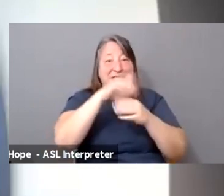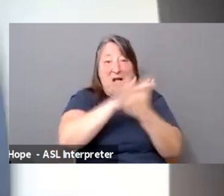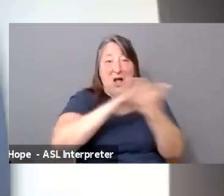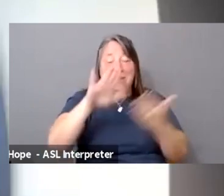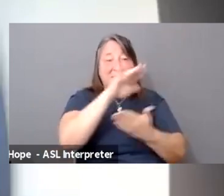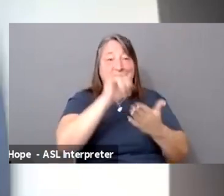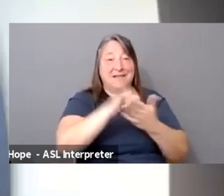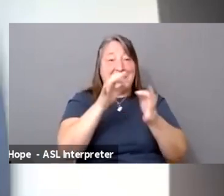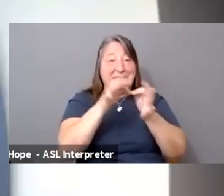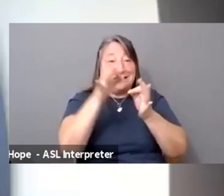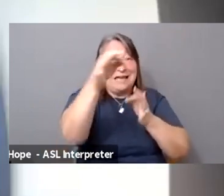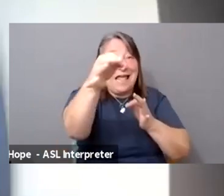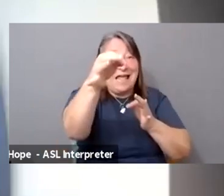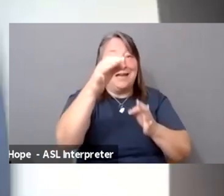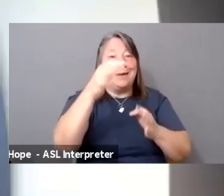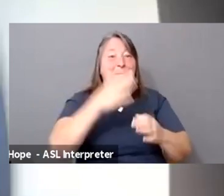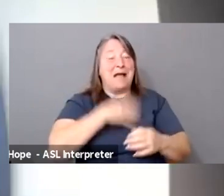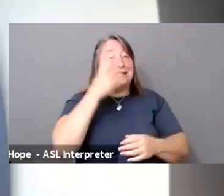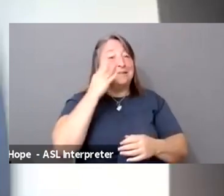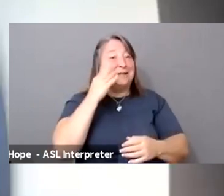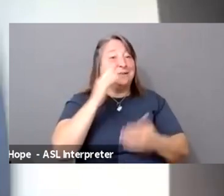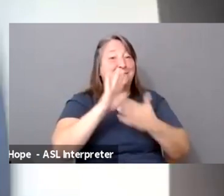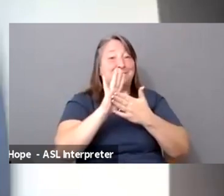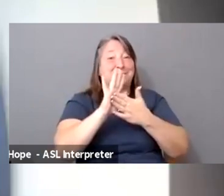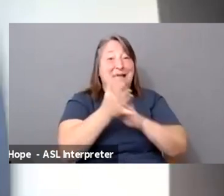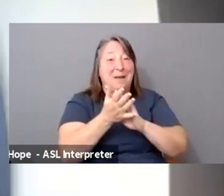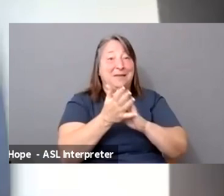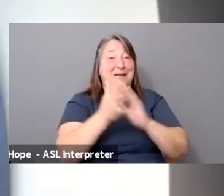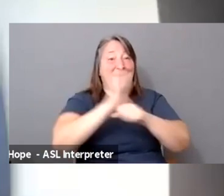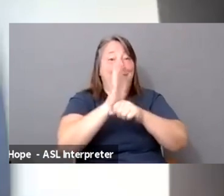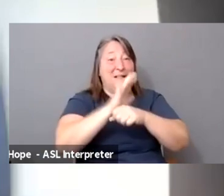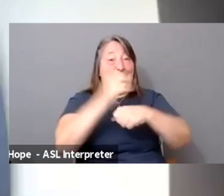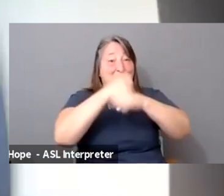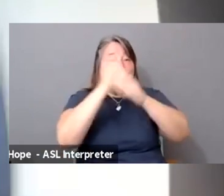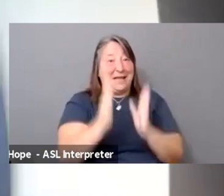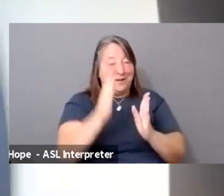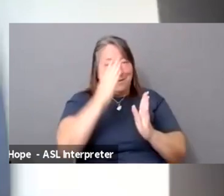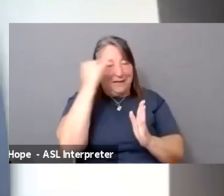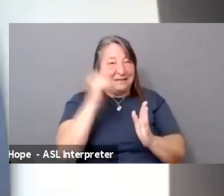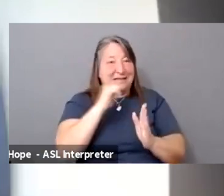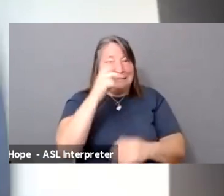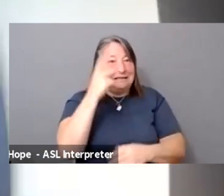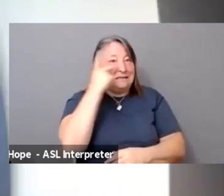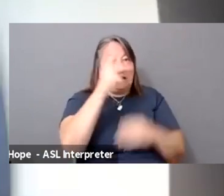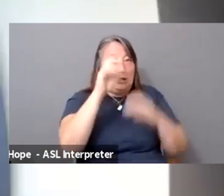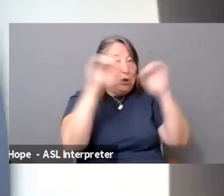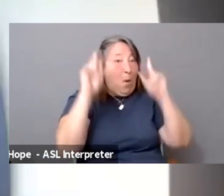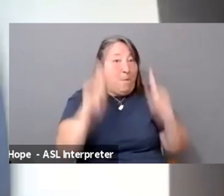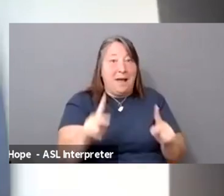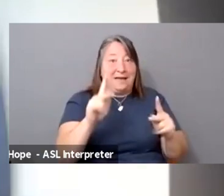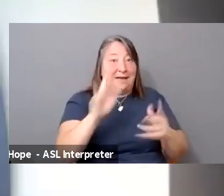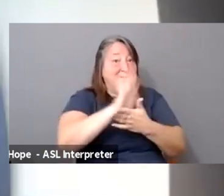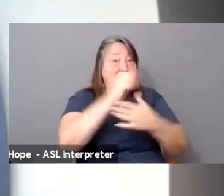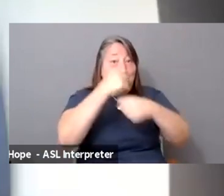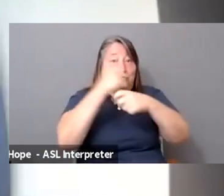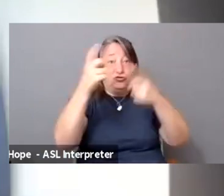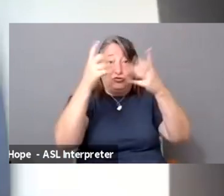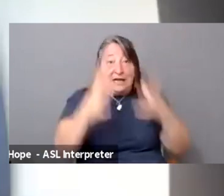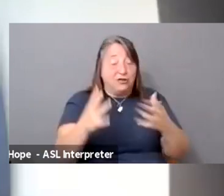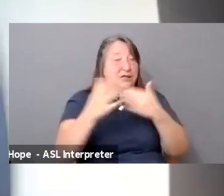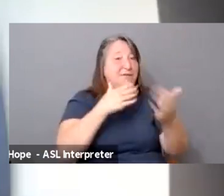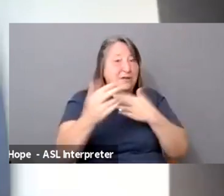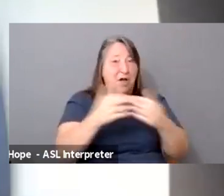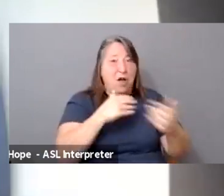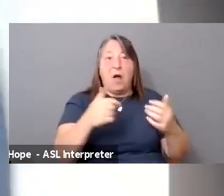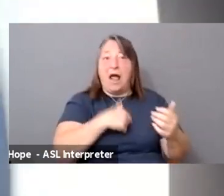into becoming a filmmaker because I didn't see anybody doing being a film director, even though I was naturally